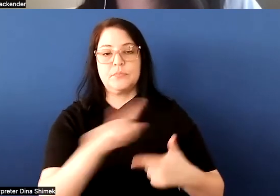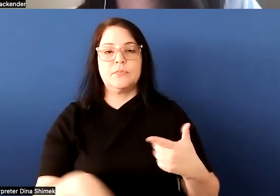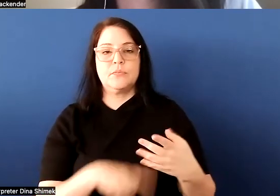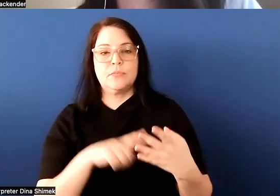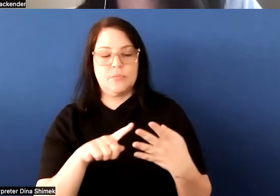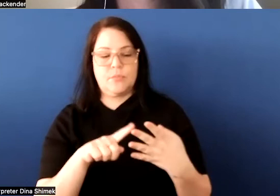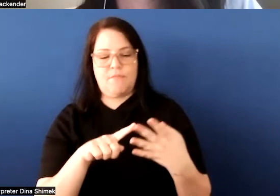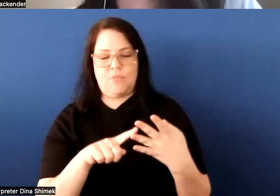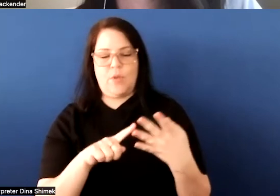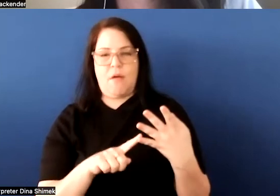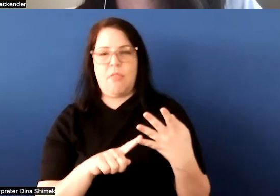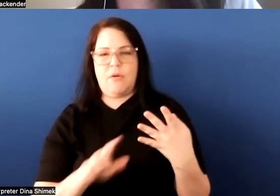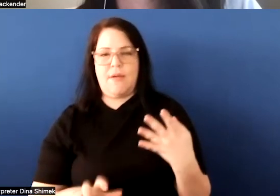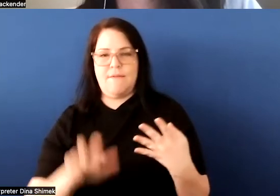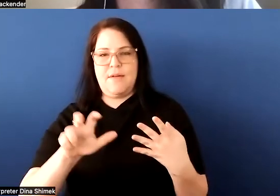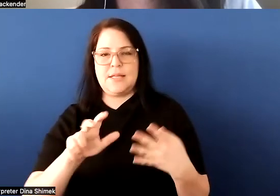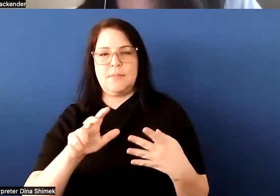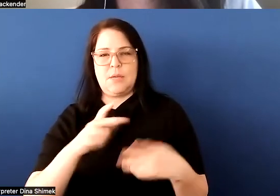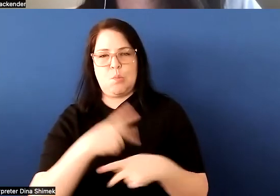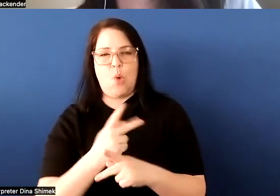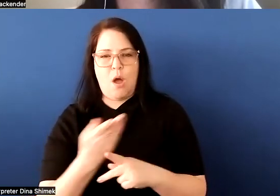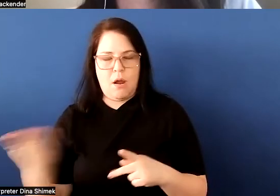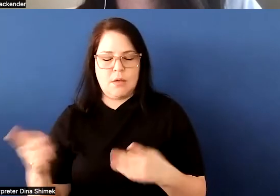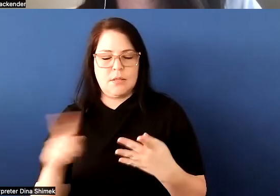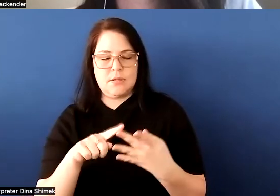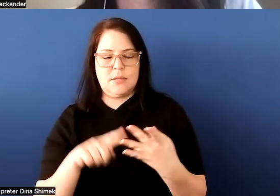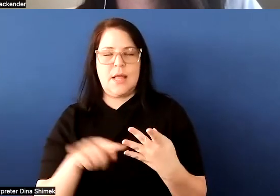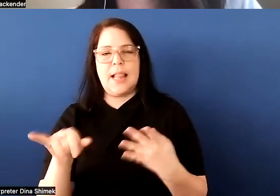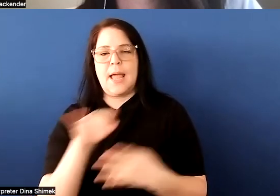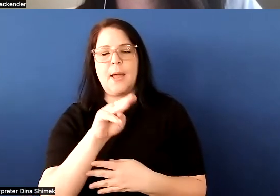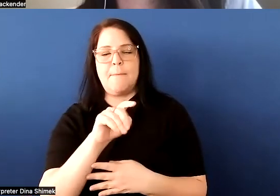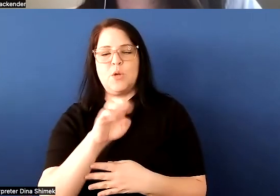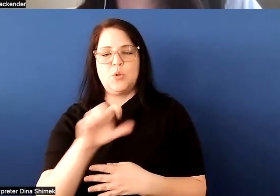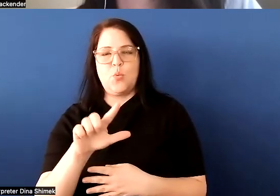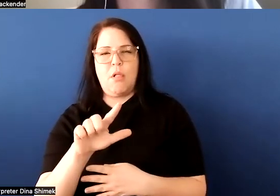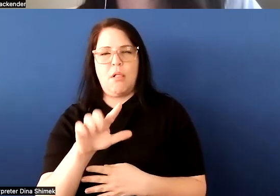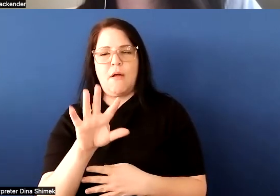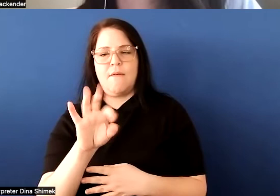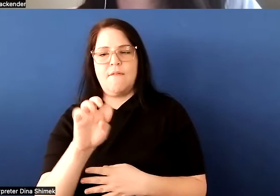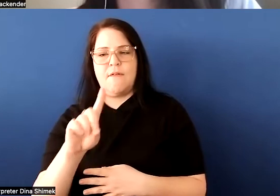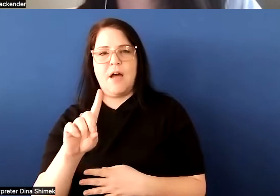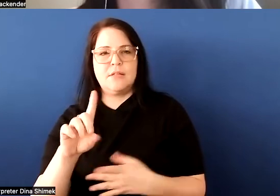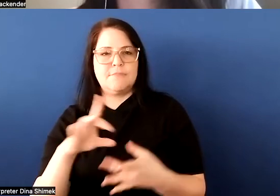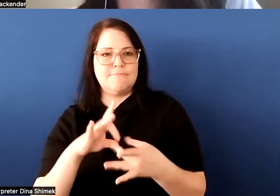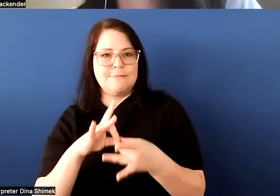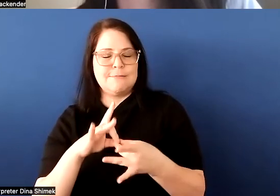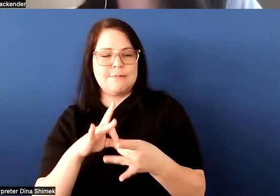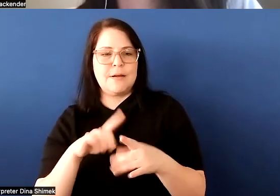3 other investment products that are almost mutual fund based. They're tied to a mutual fund, but we